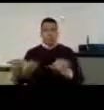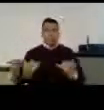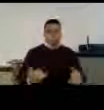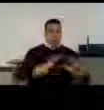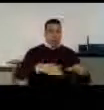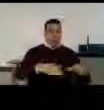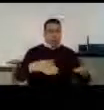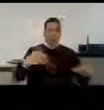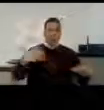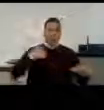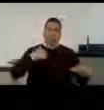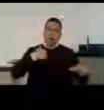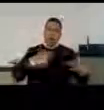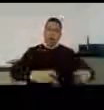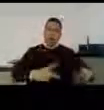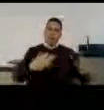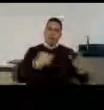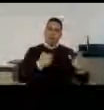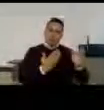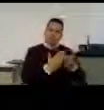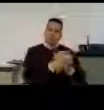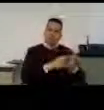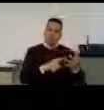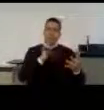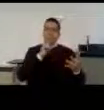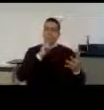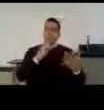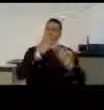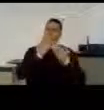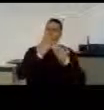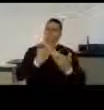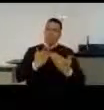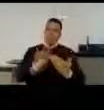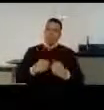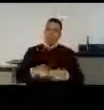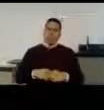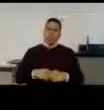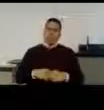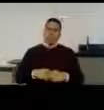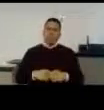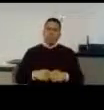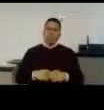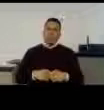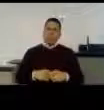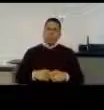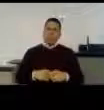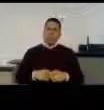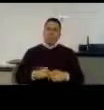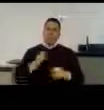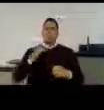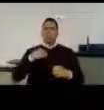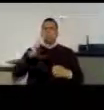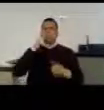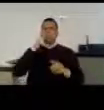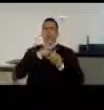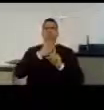kids today have, and we're very grateful that they have those today. So I'm going to talk a little bit about what